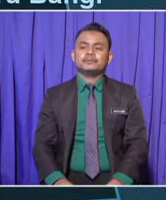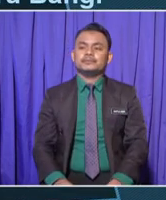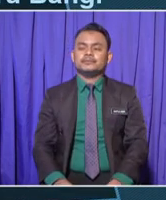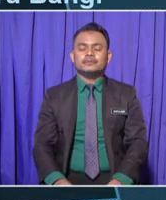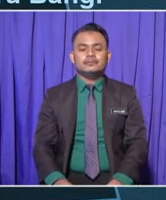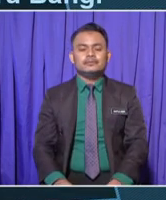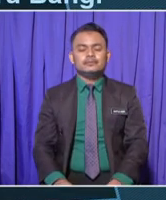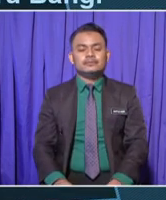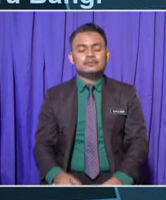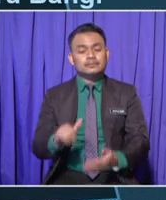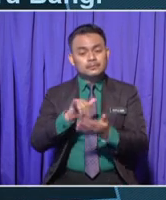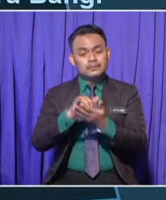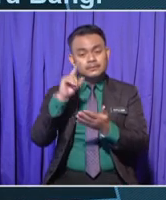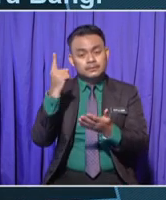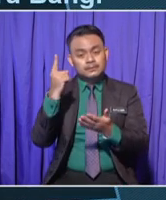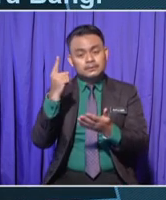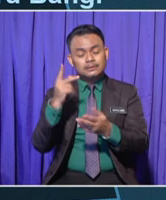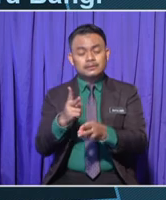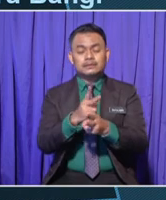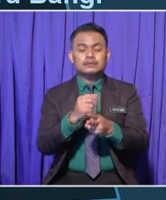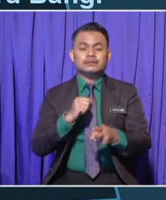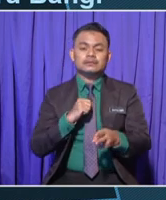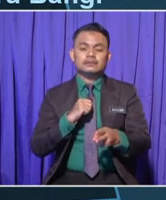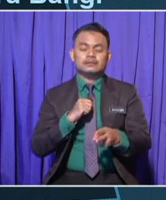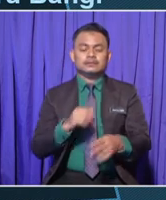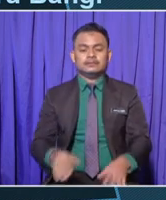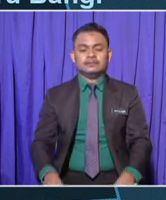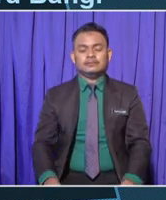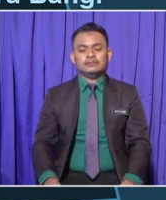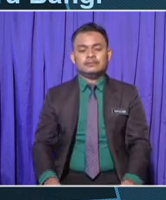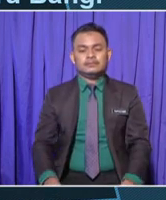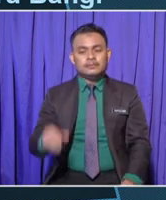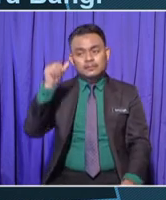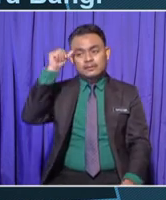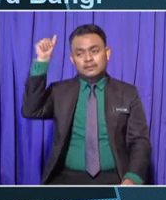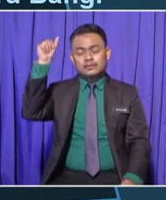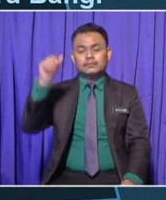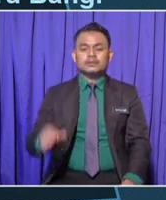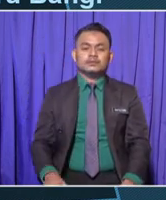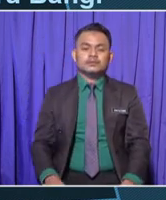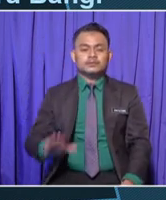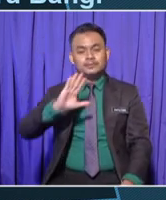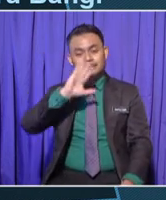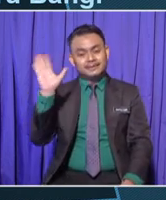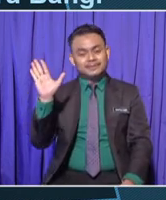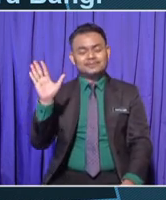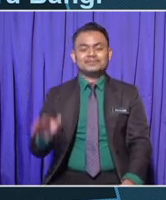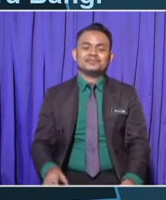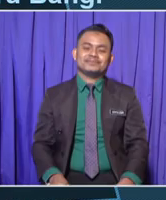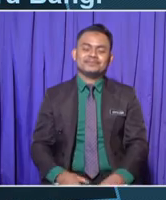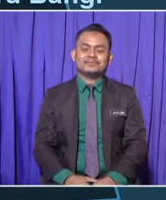That's all. Take care and enjoy learning. Assalamualaikum. Goodbye.